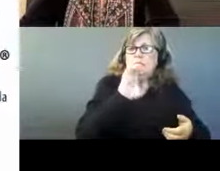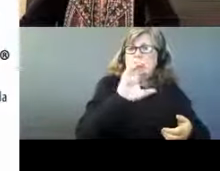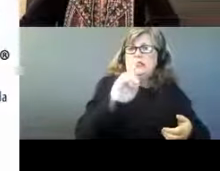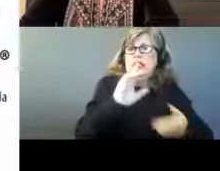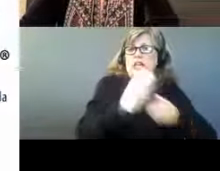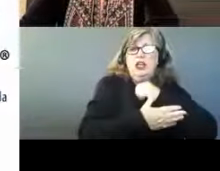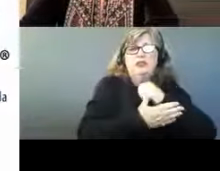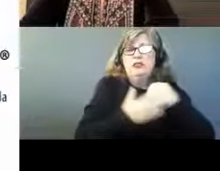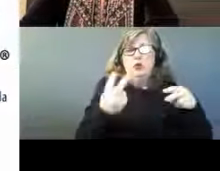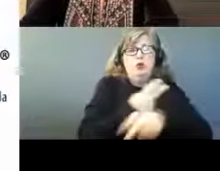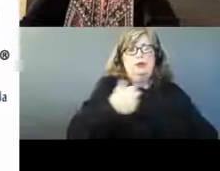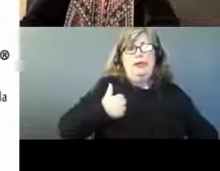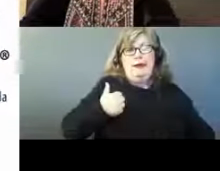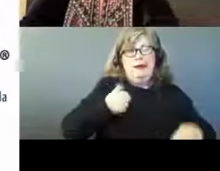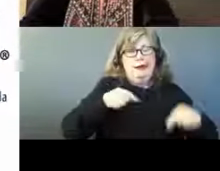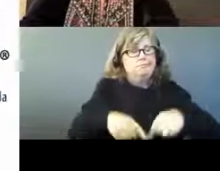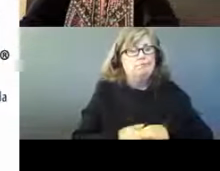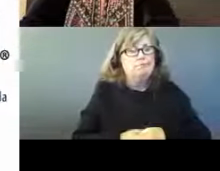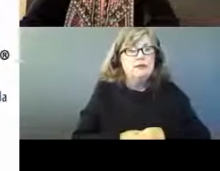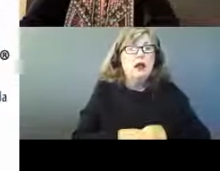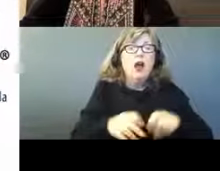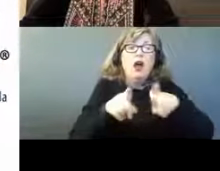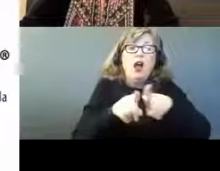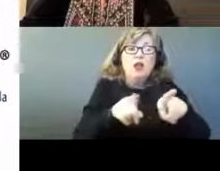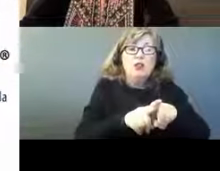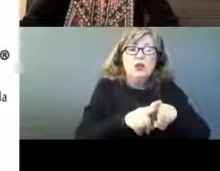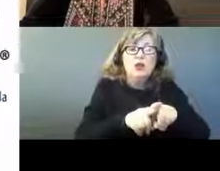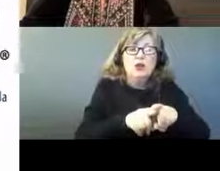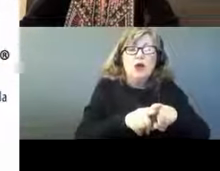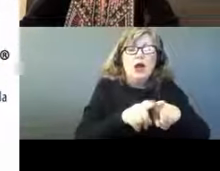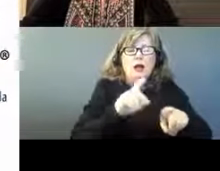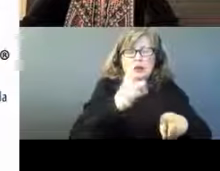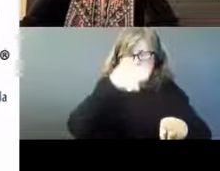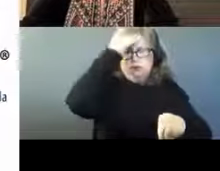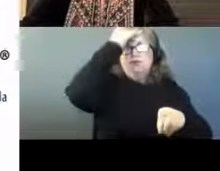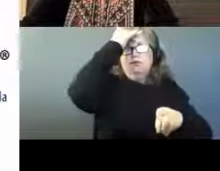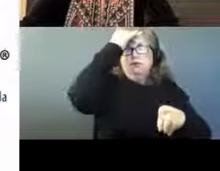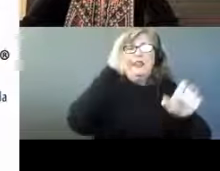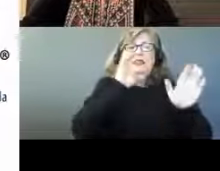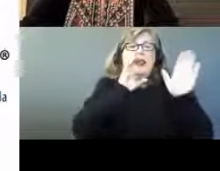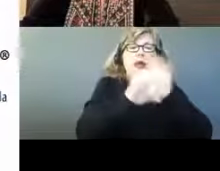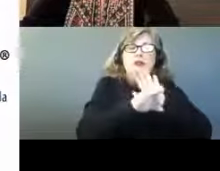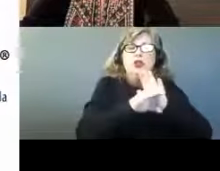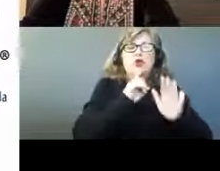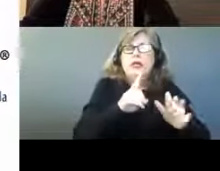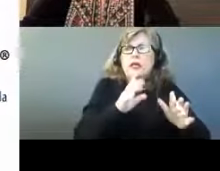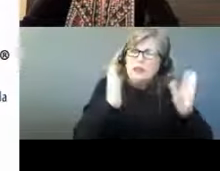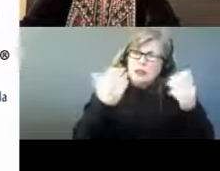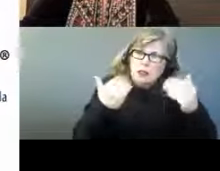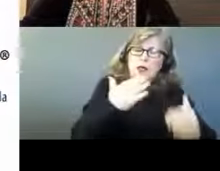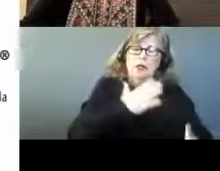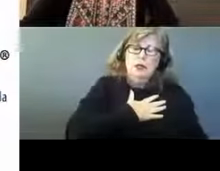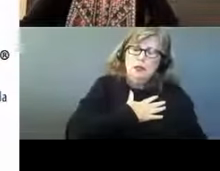As well, we Canadians have the most horrific images burned in our memory that beg for true compassion and a swift